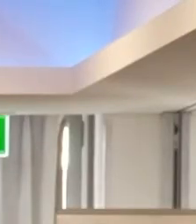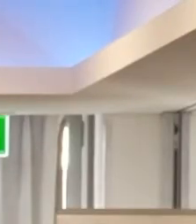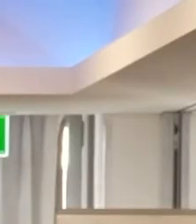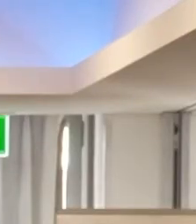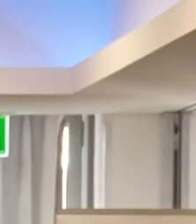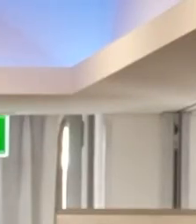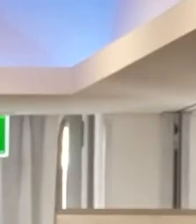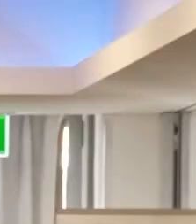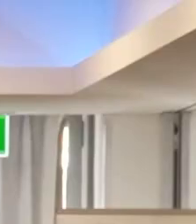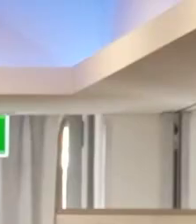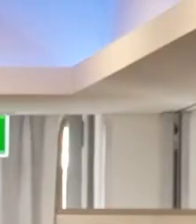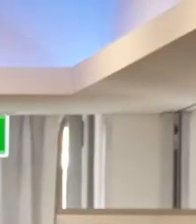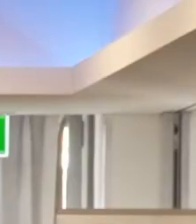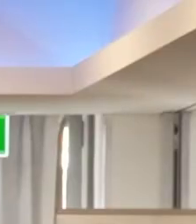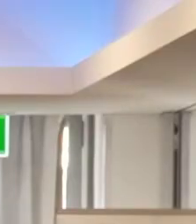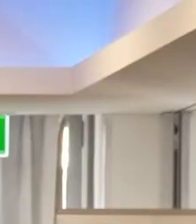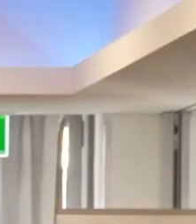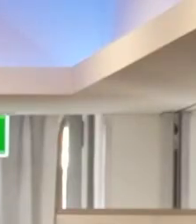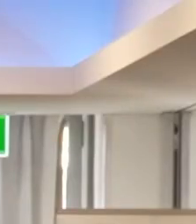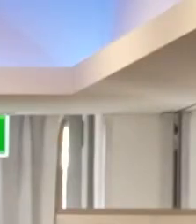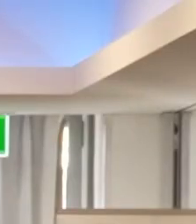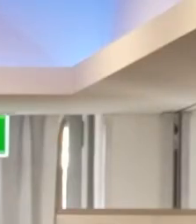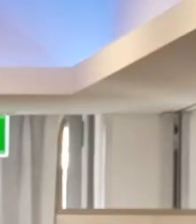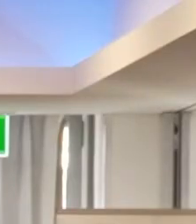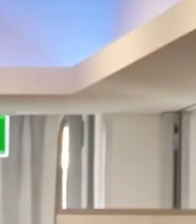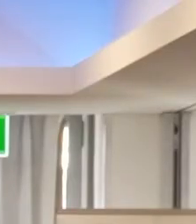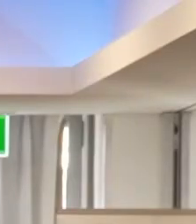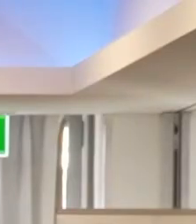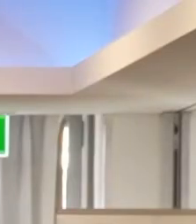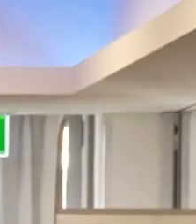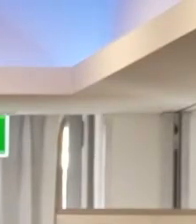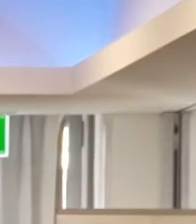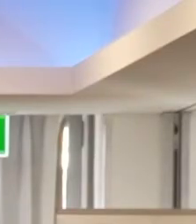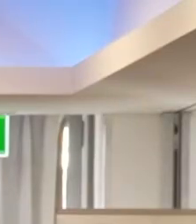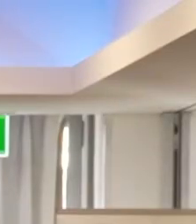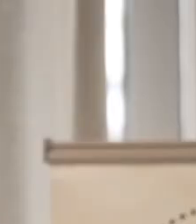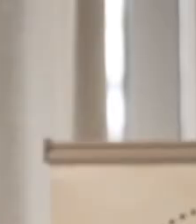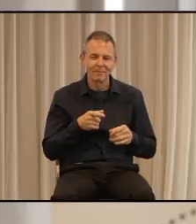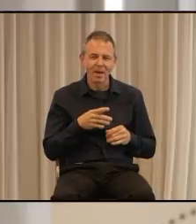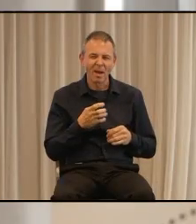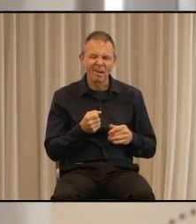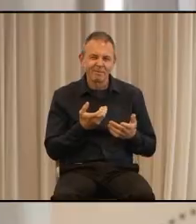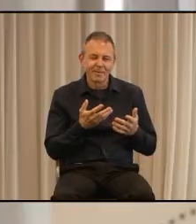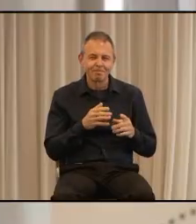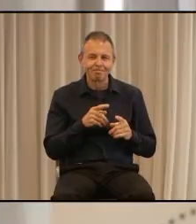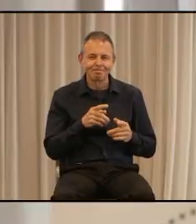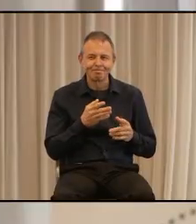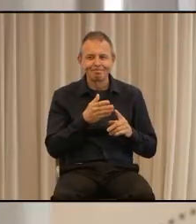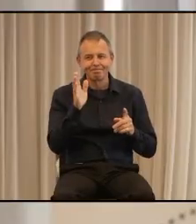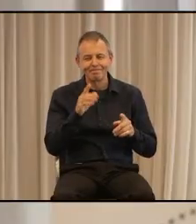story really, I share that because it offers a great life lesson that for the most part, and of course there's exceptions to every